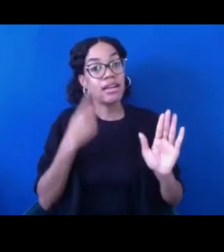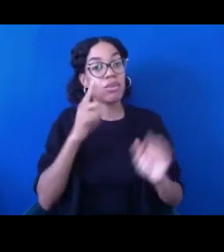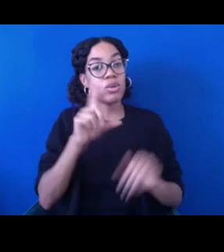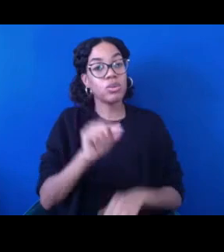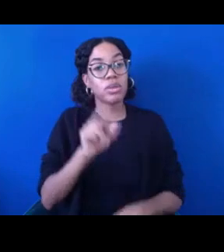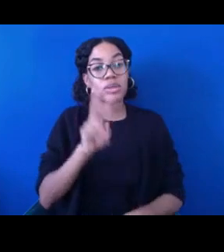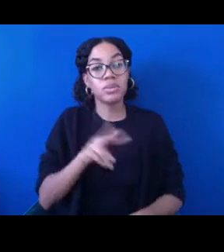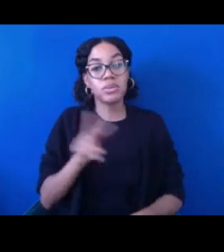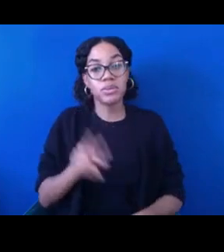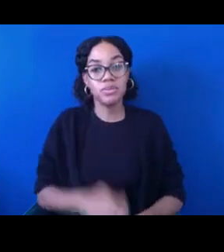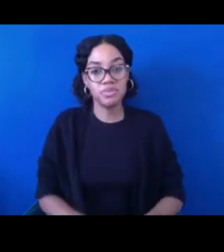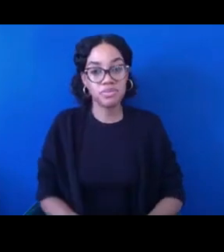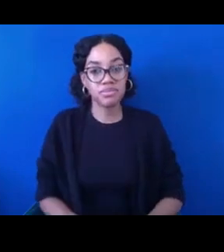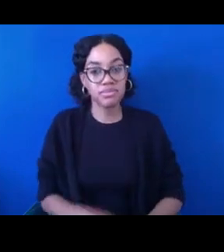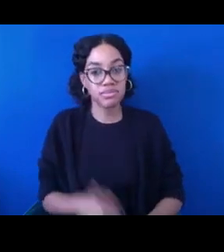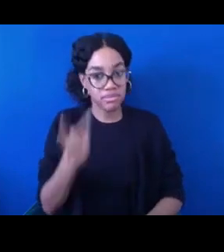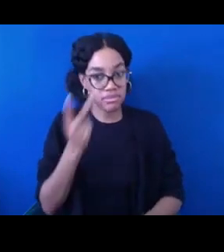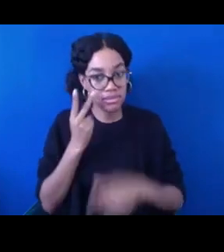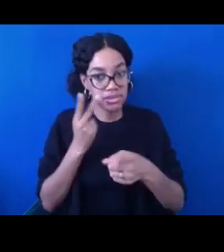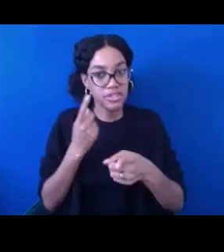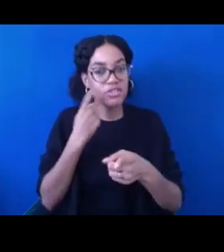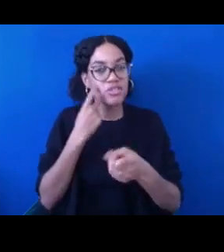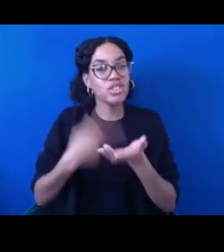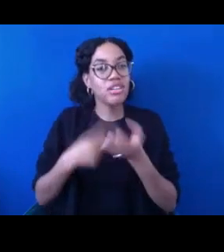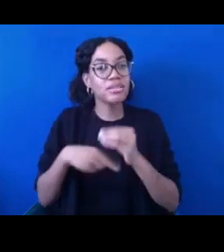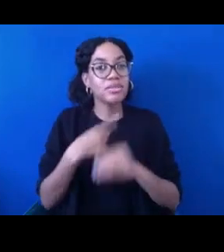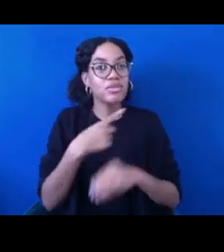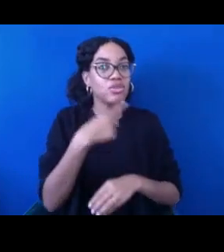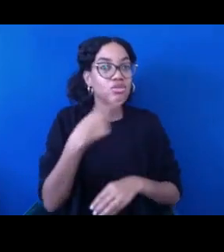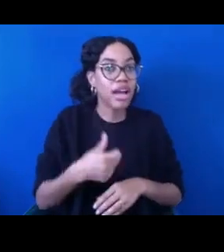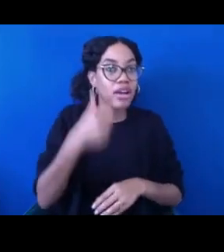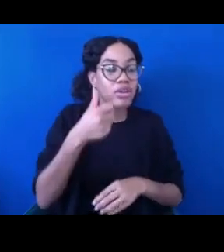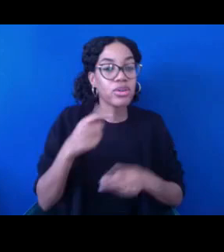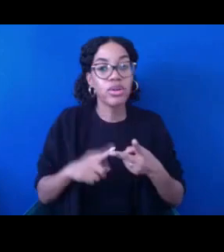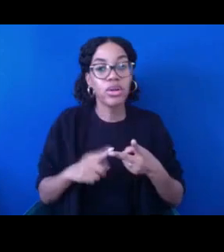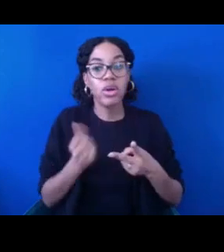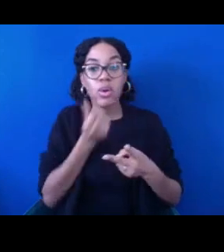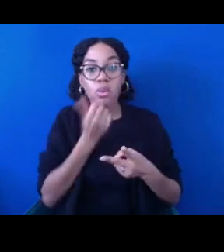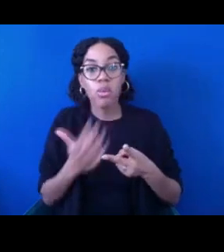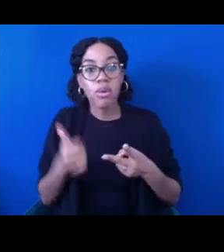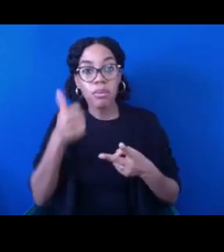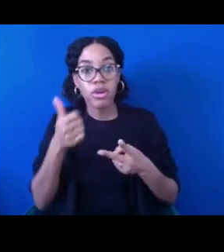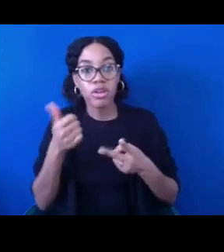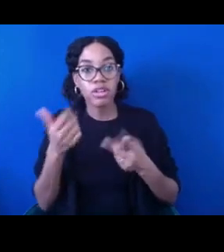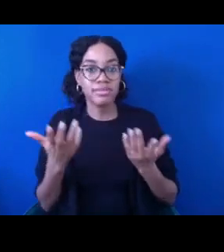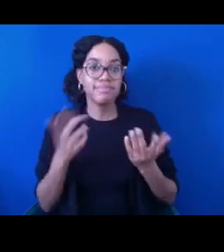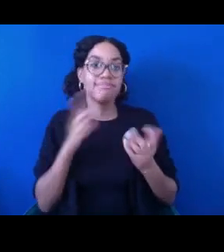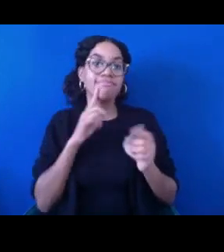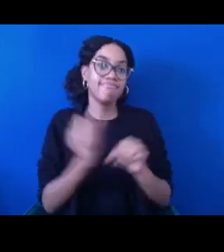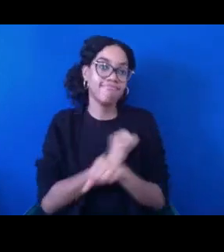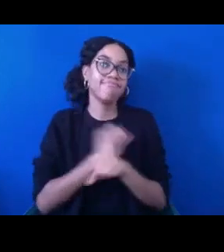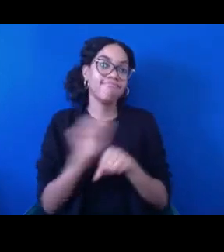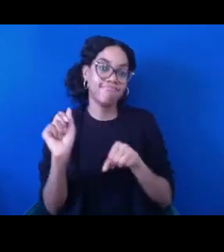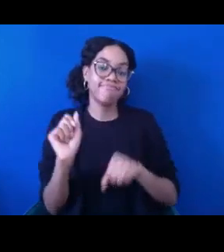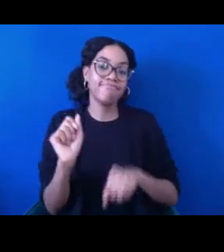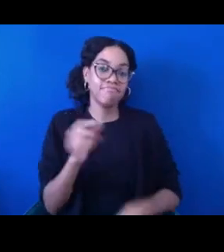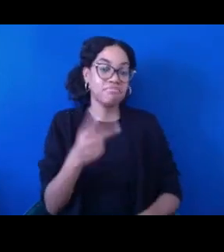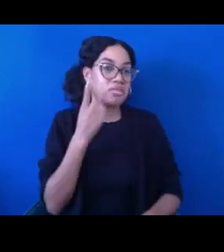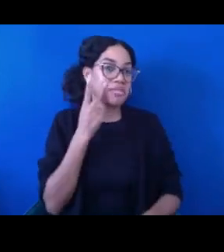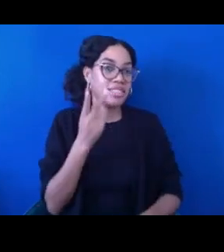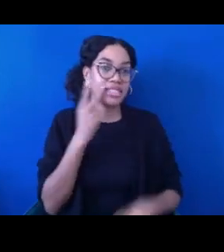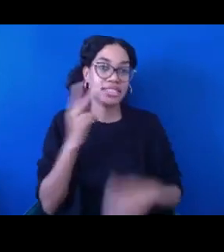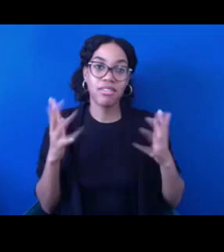about. Warmer than normal conditions possible in the Carolinas. Yep, check. Looks like we've seen that so